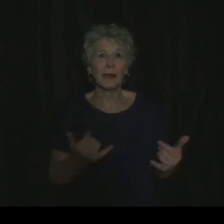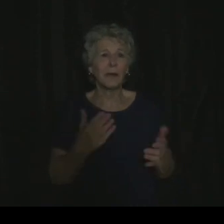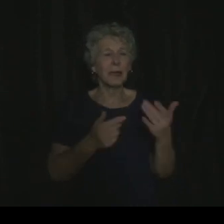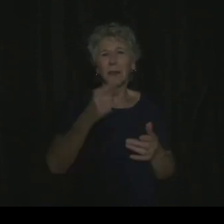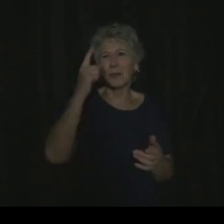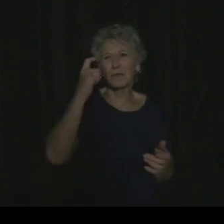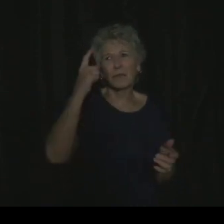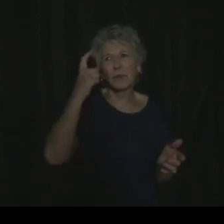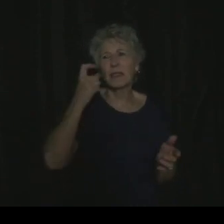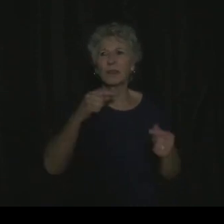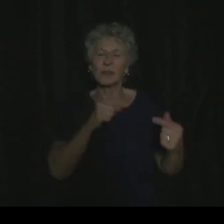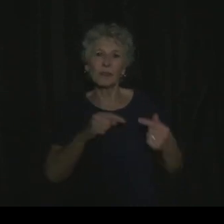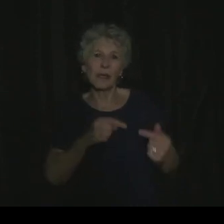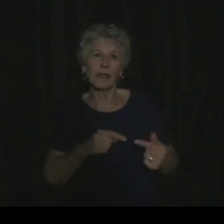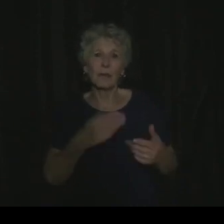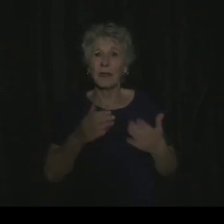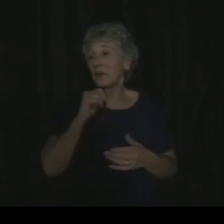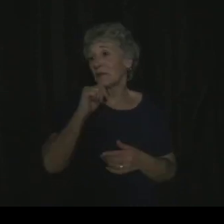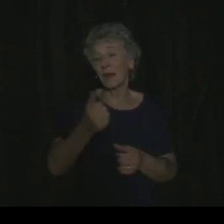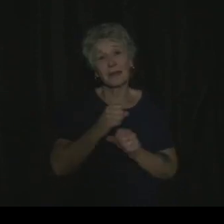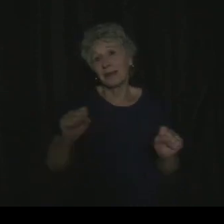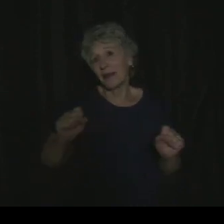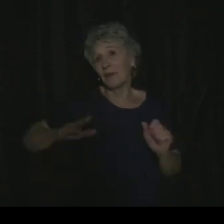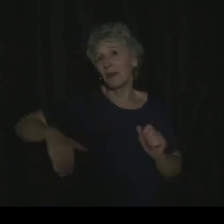you're struggling, maybe you haven't accepted the Lord.